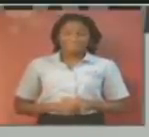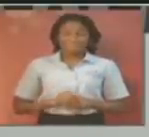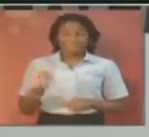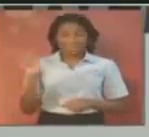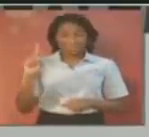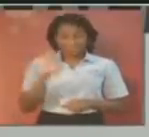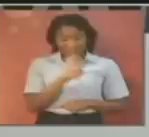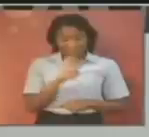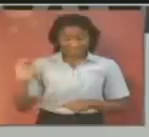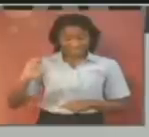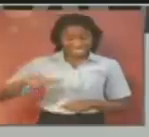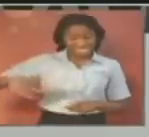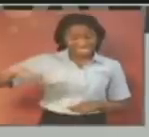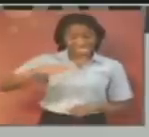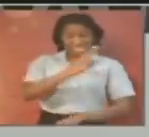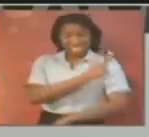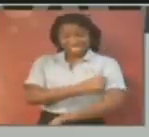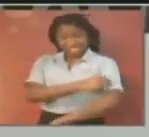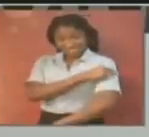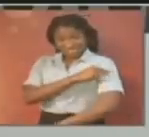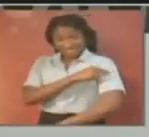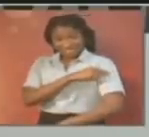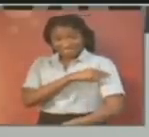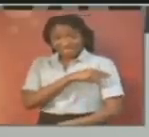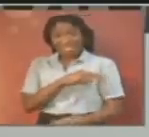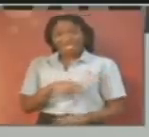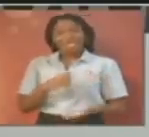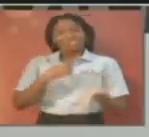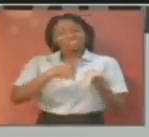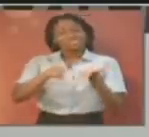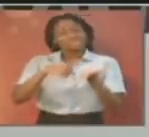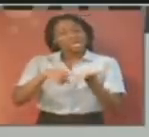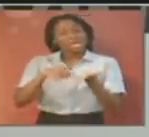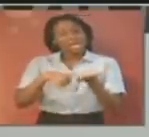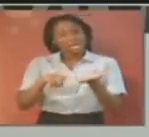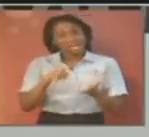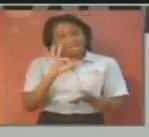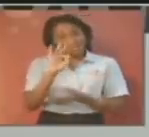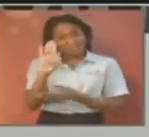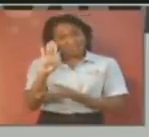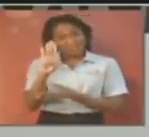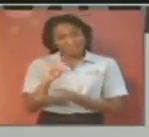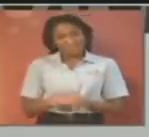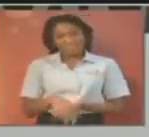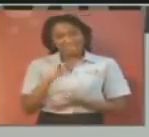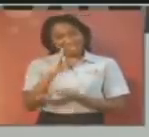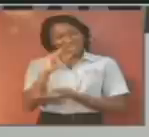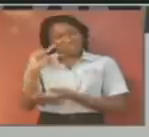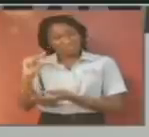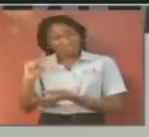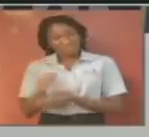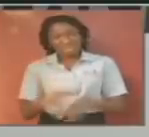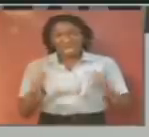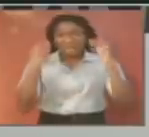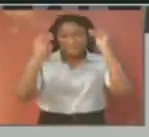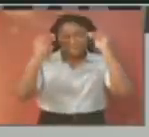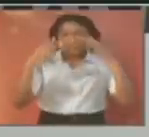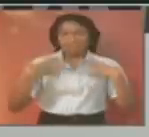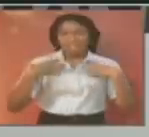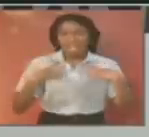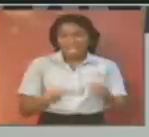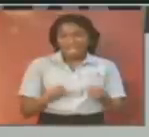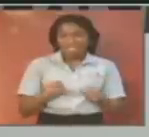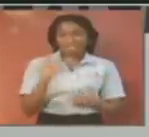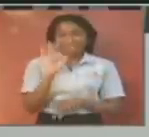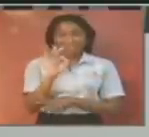Health Authority, that information is available on their social media pages and on the Ministry of Health social